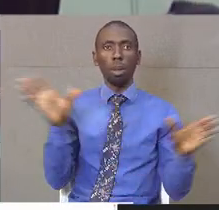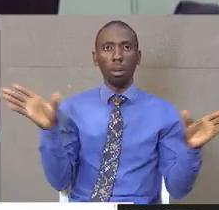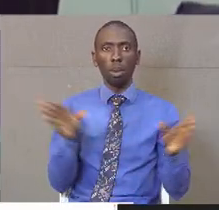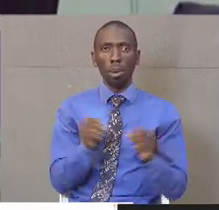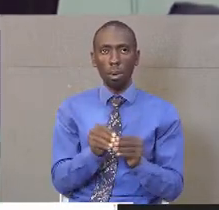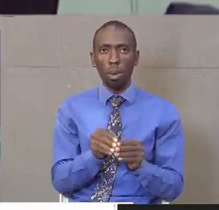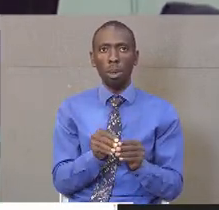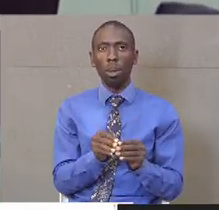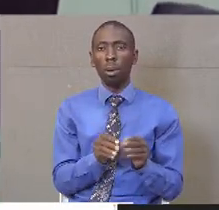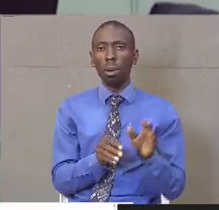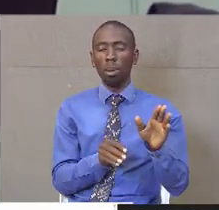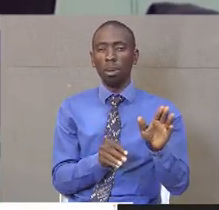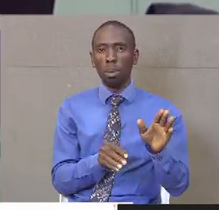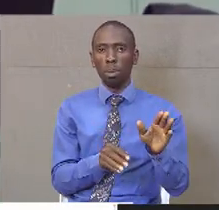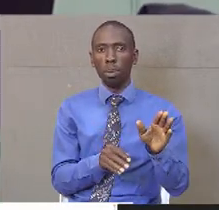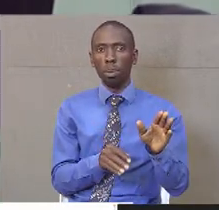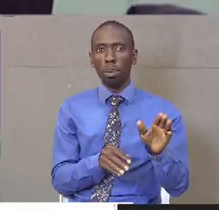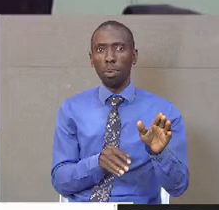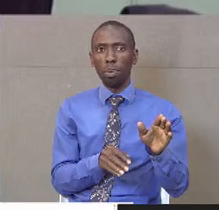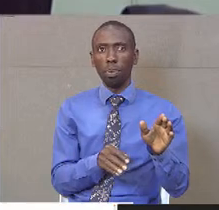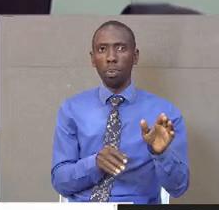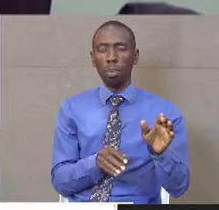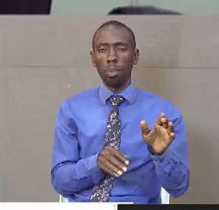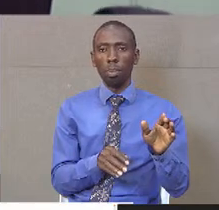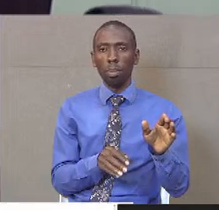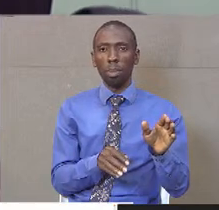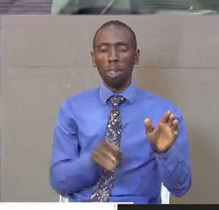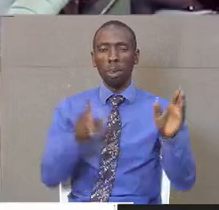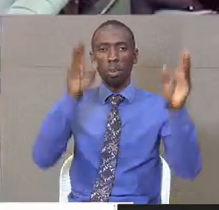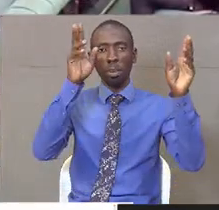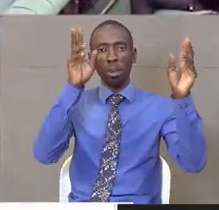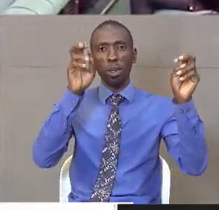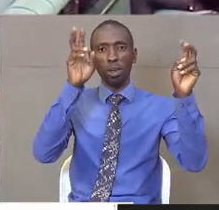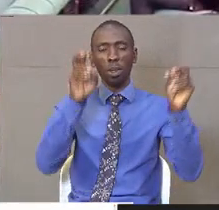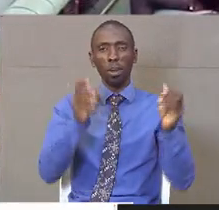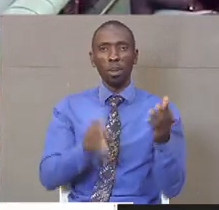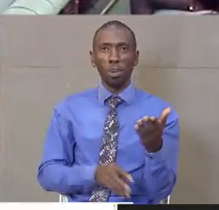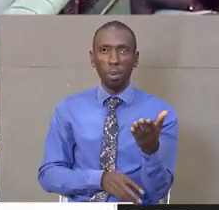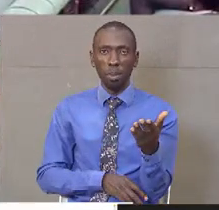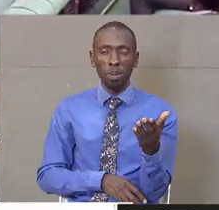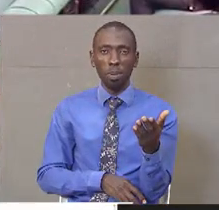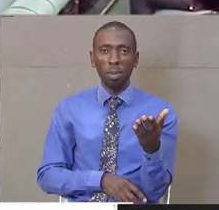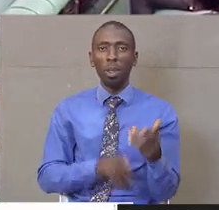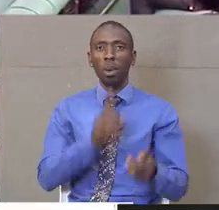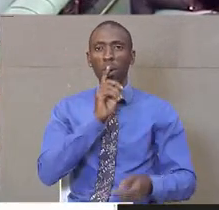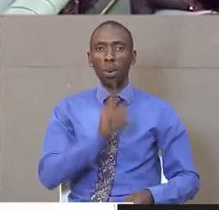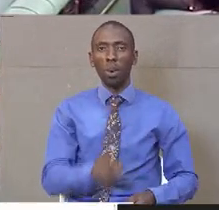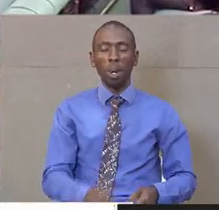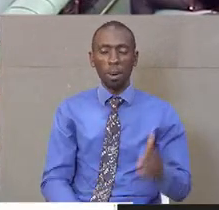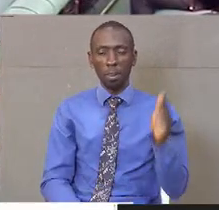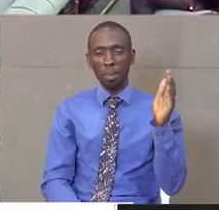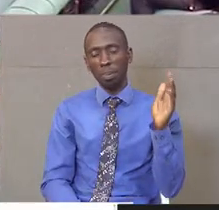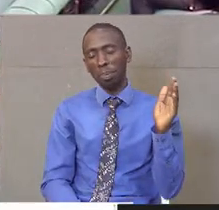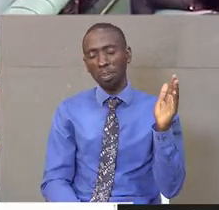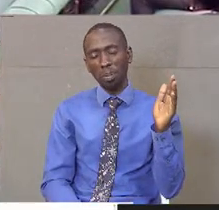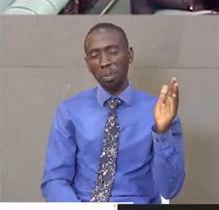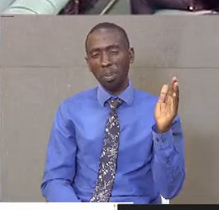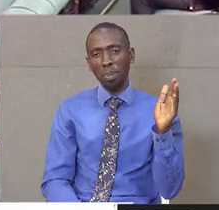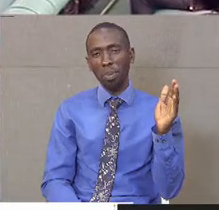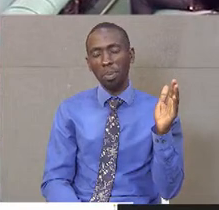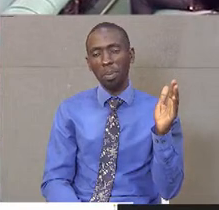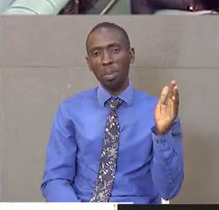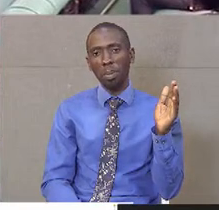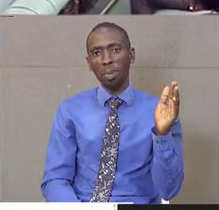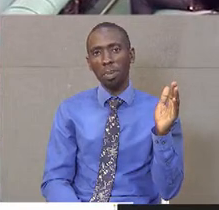Madam motion. Speaker, if I can conclude. Motion. Madam Speaker, motion. Order. Order on the